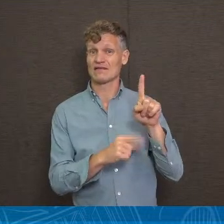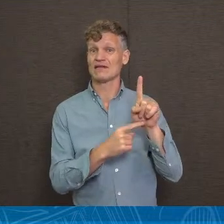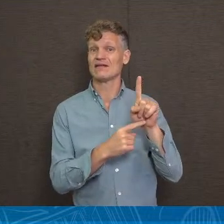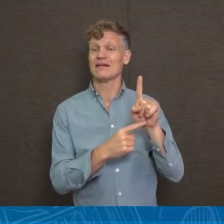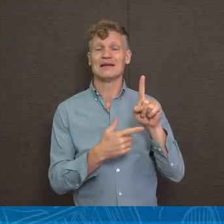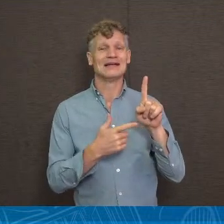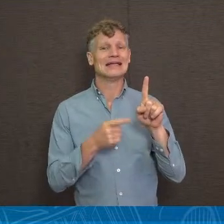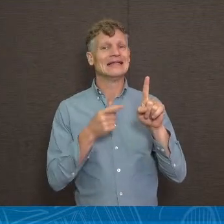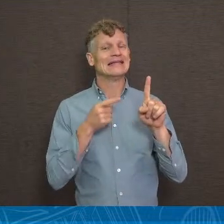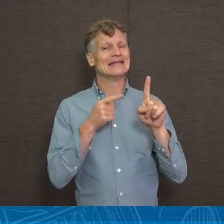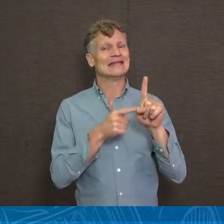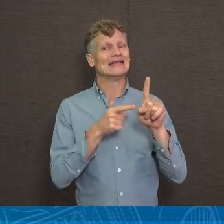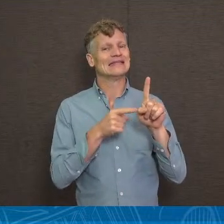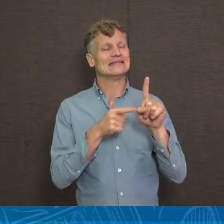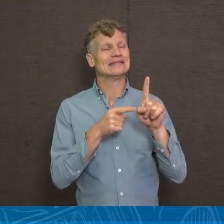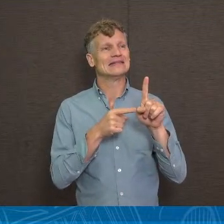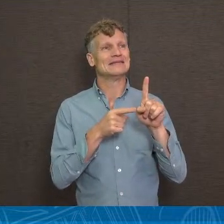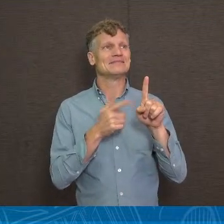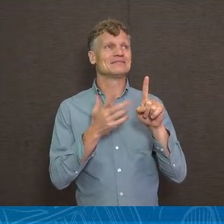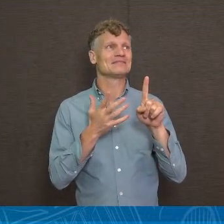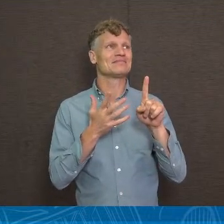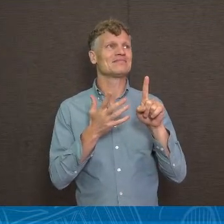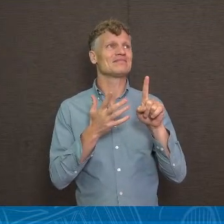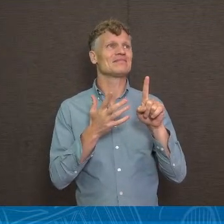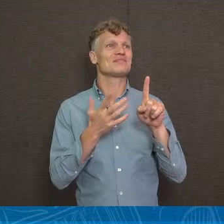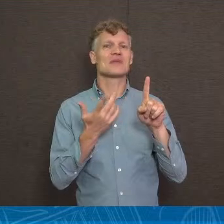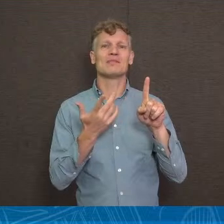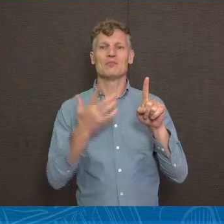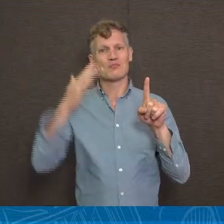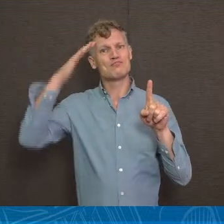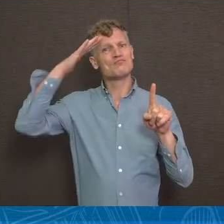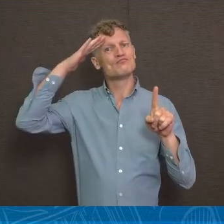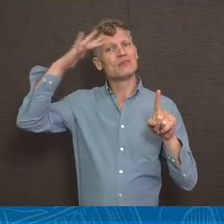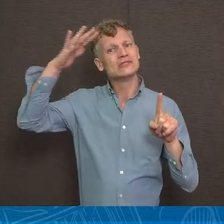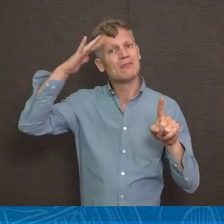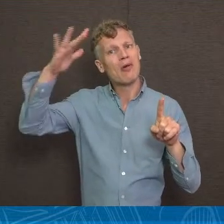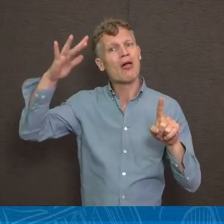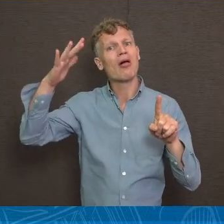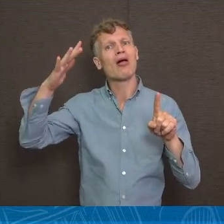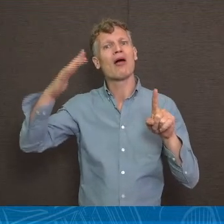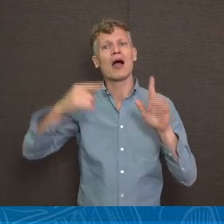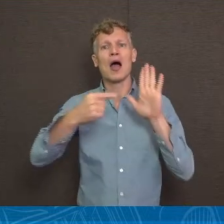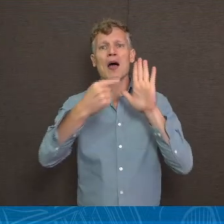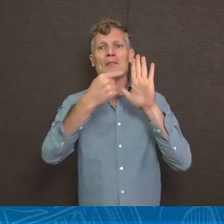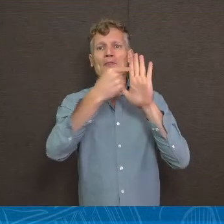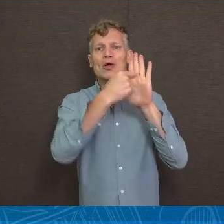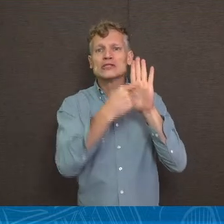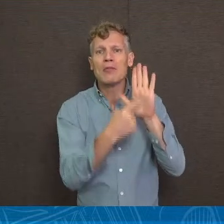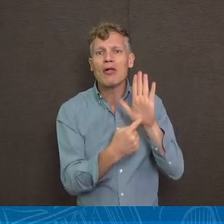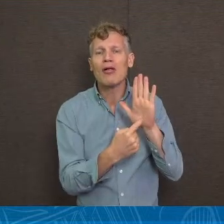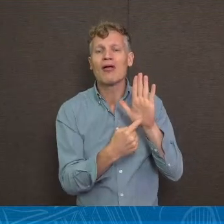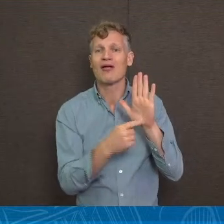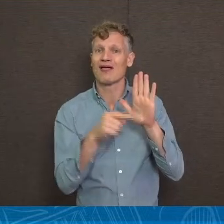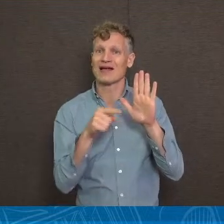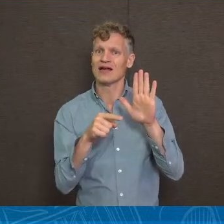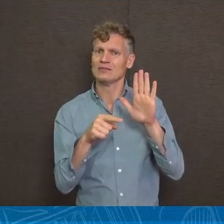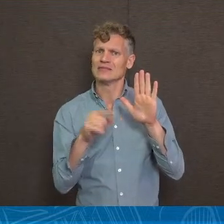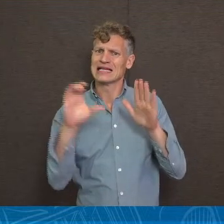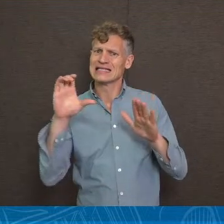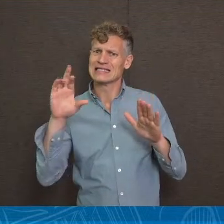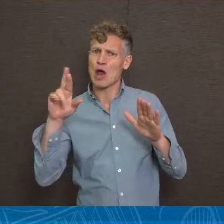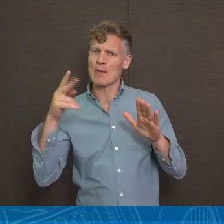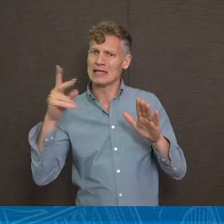embed the standards and principles contained throughout the CRPD, and they